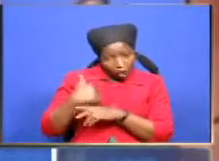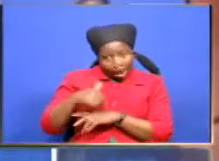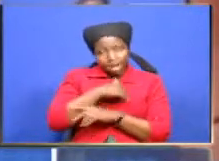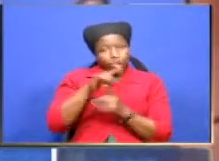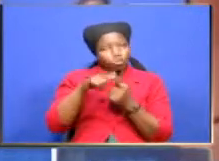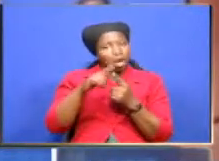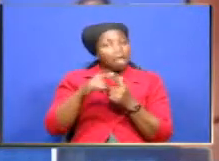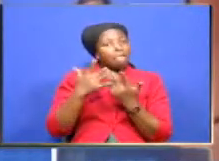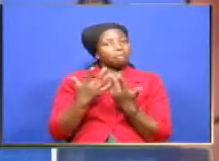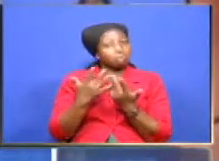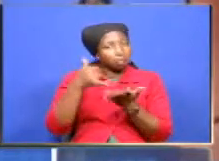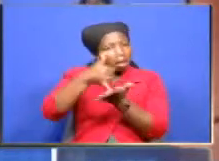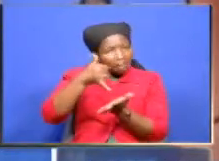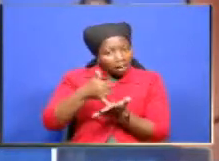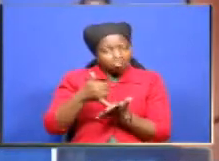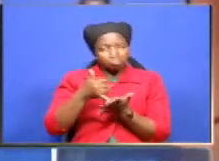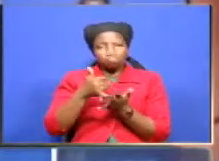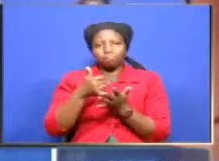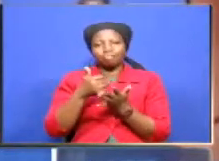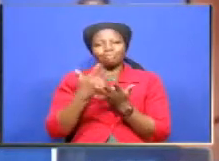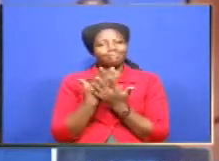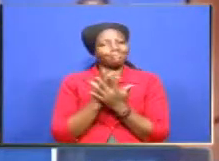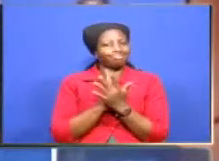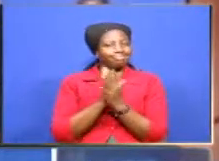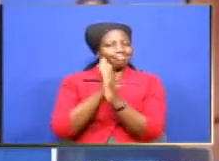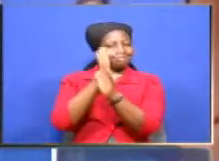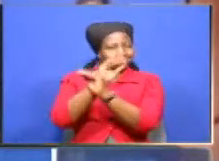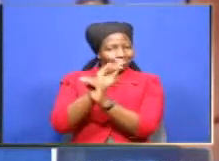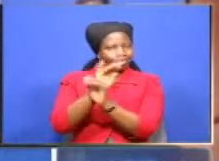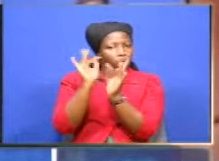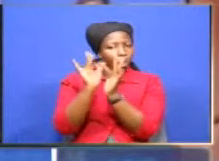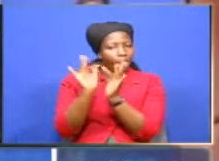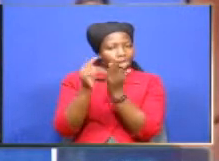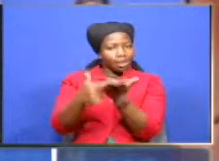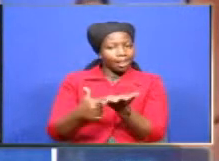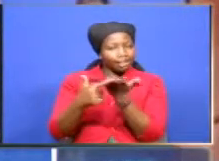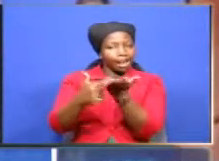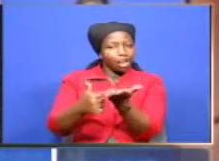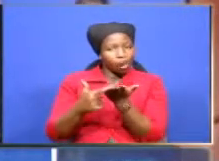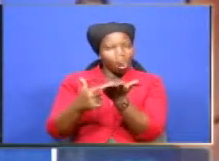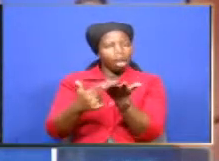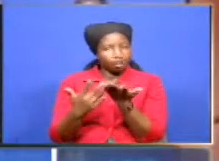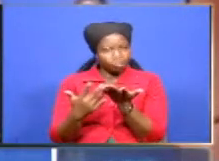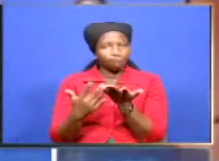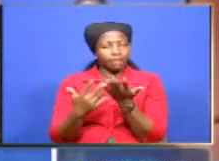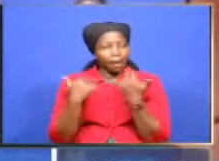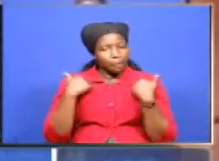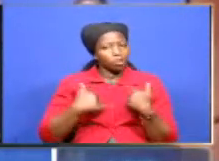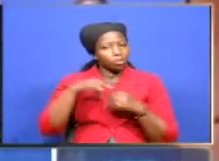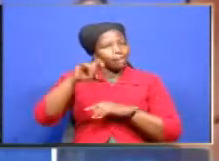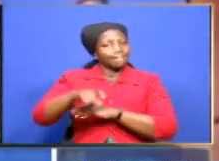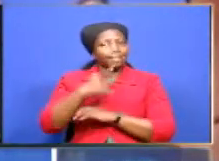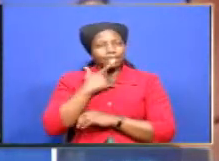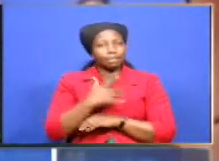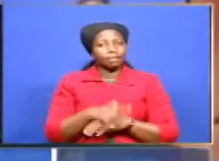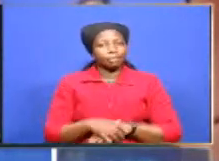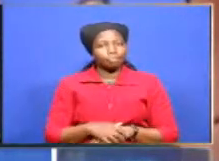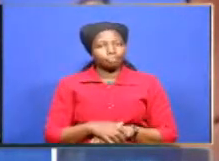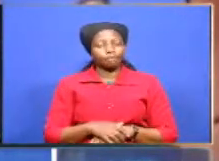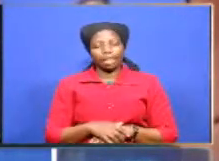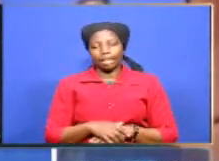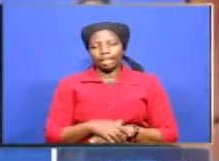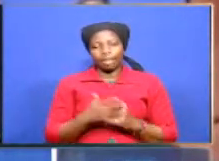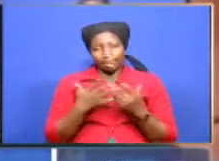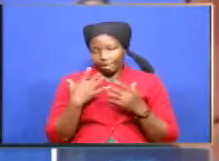incorporate the virtual online discussions. And I must say, of late, we